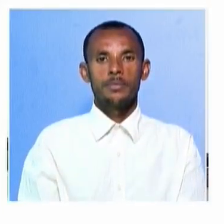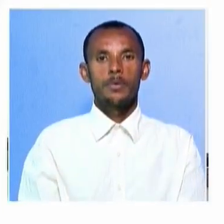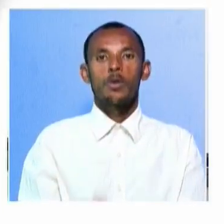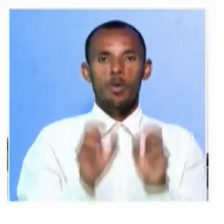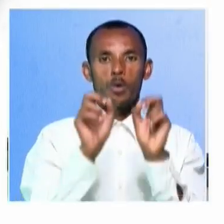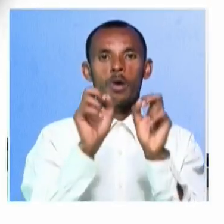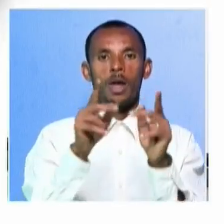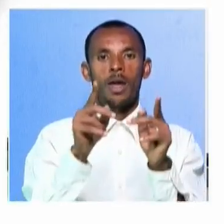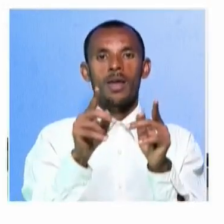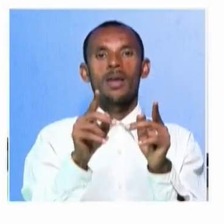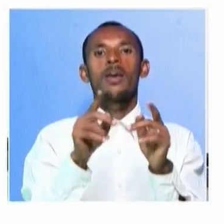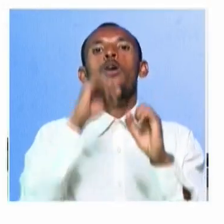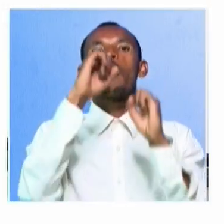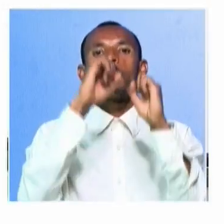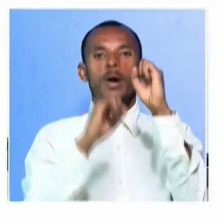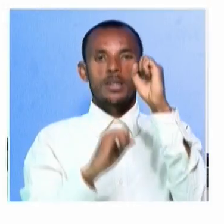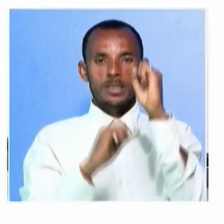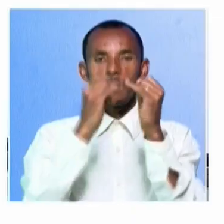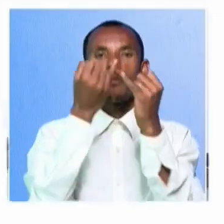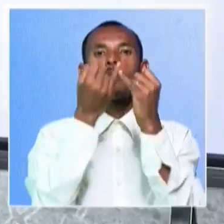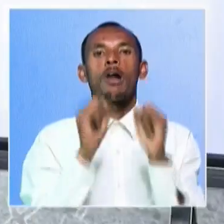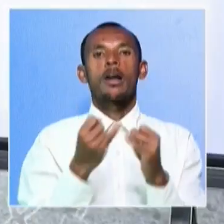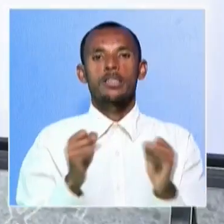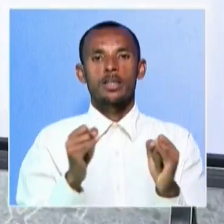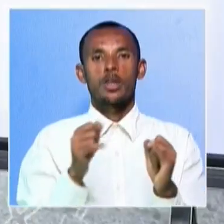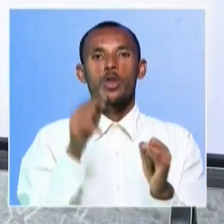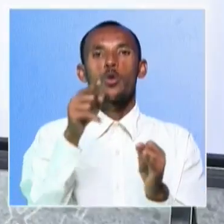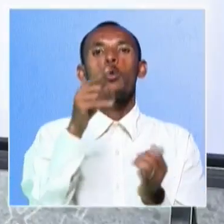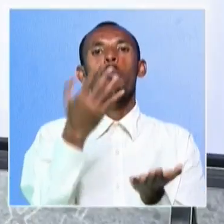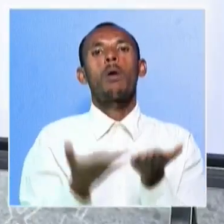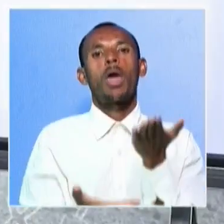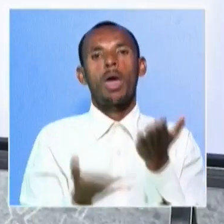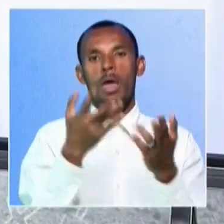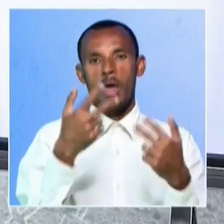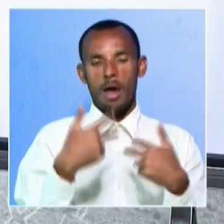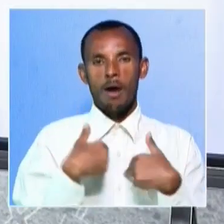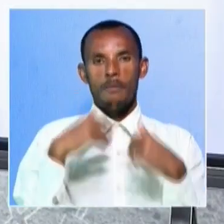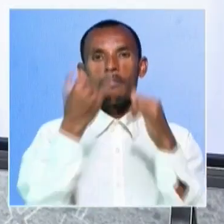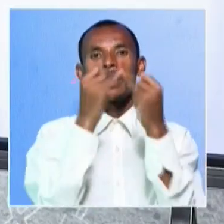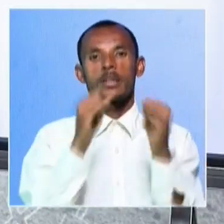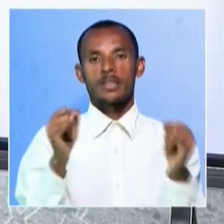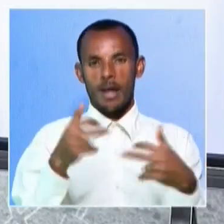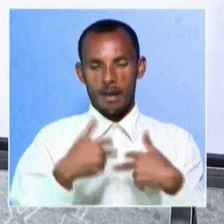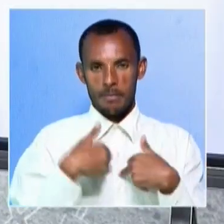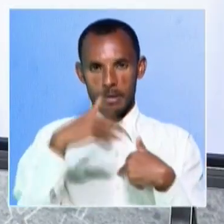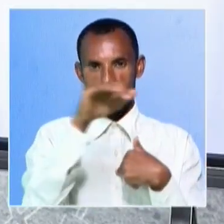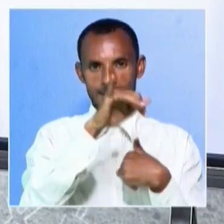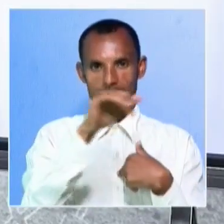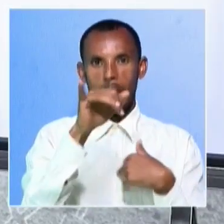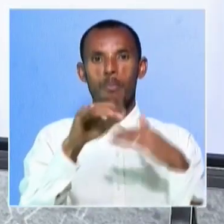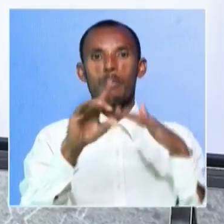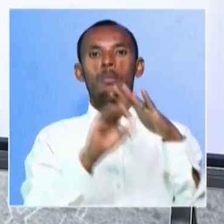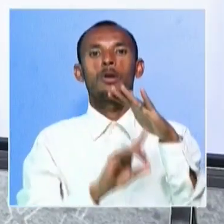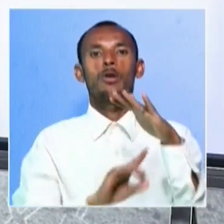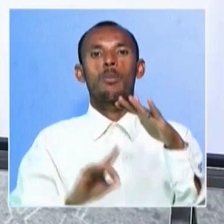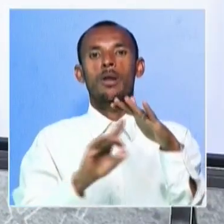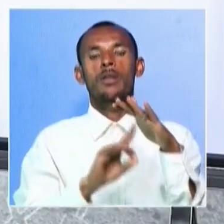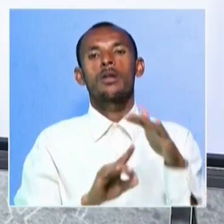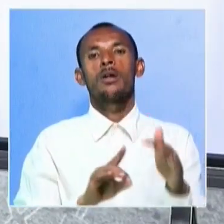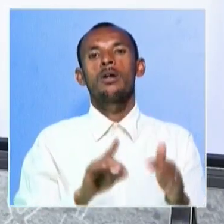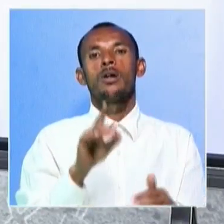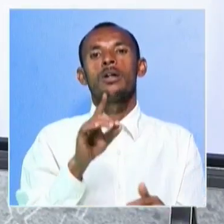Okay, in comparison of fractions, you may have fractions having the same denominator